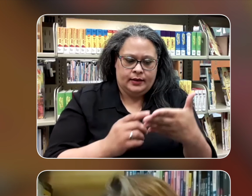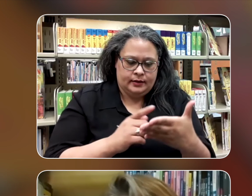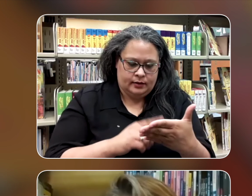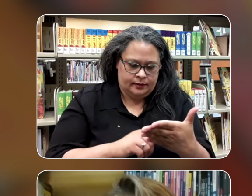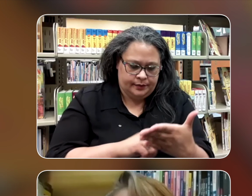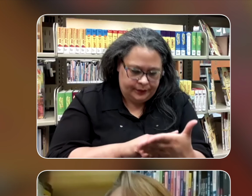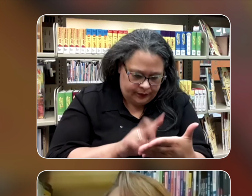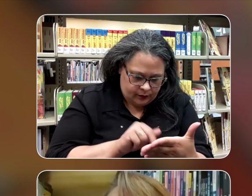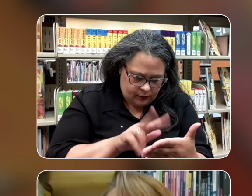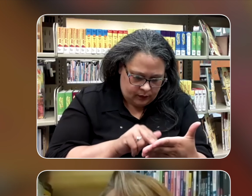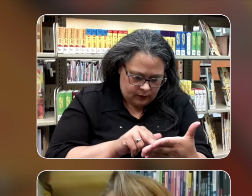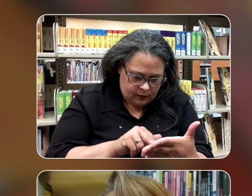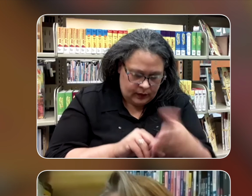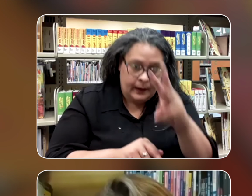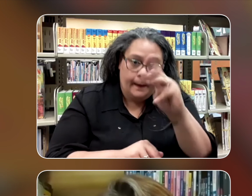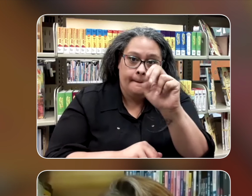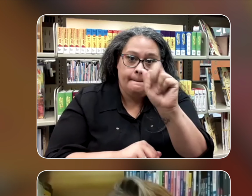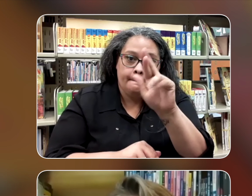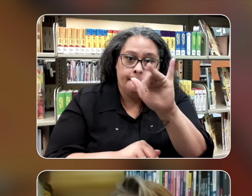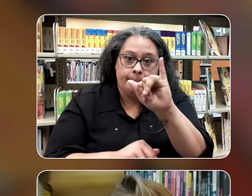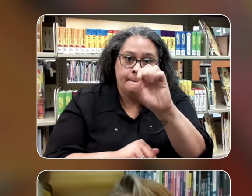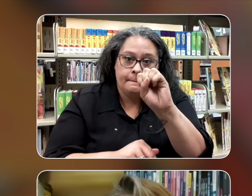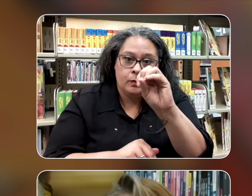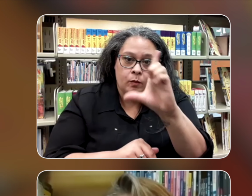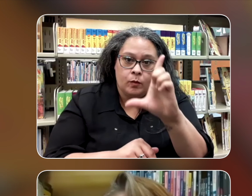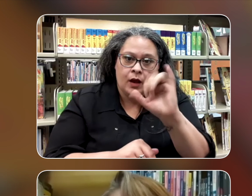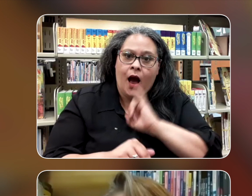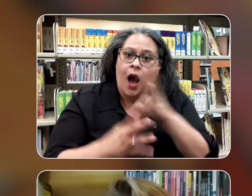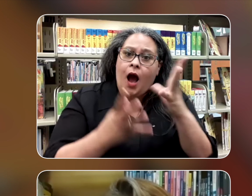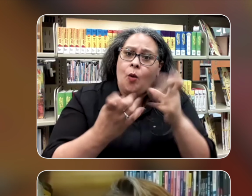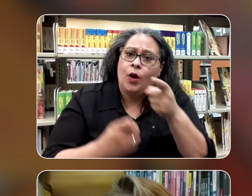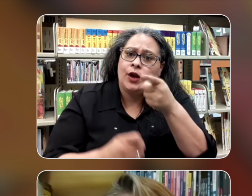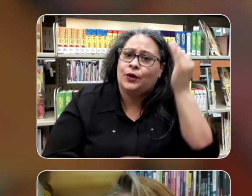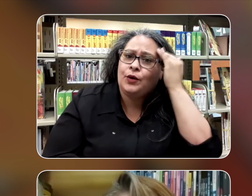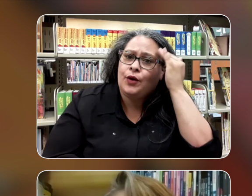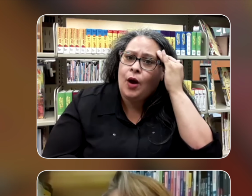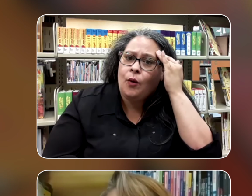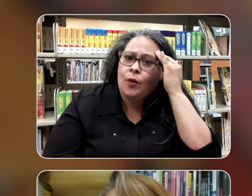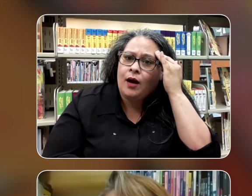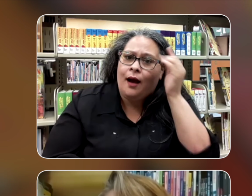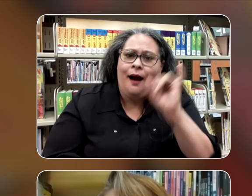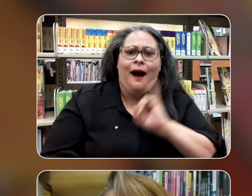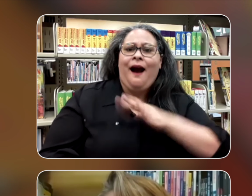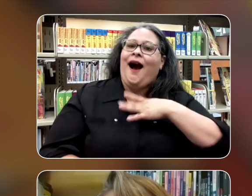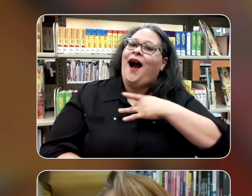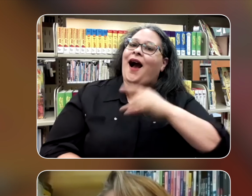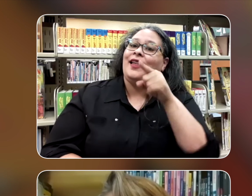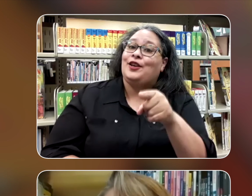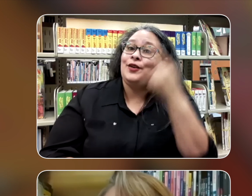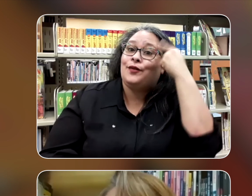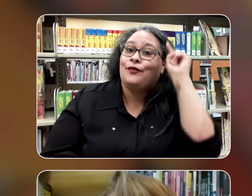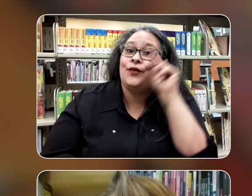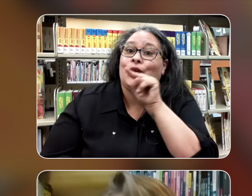says, Marisol, I want you to know that I like you just the way